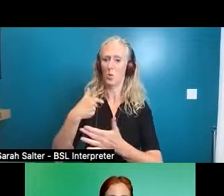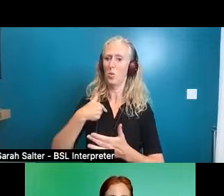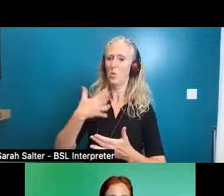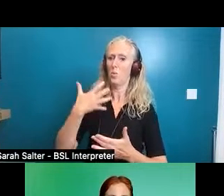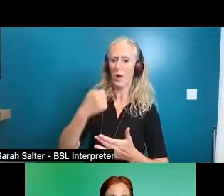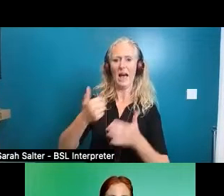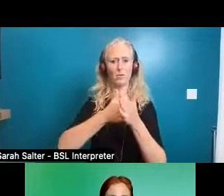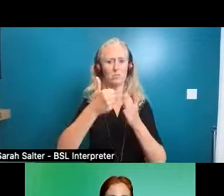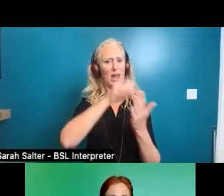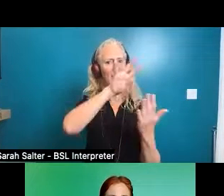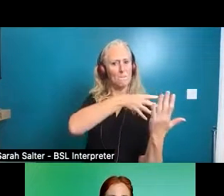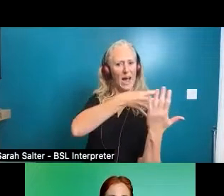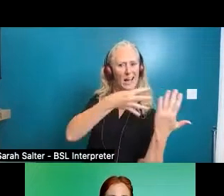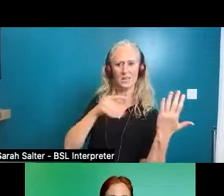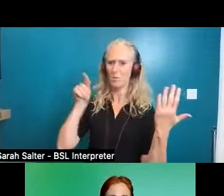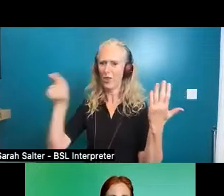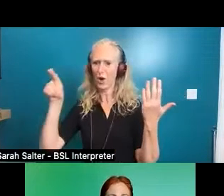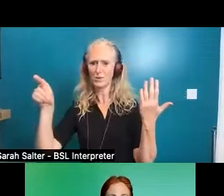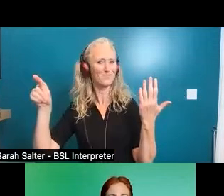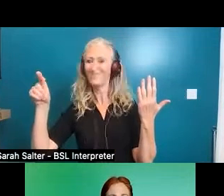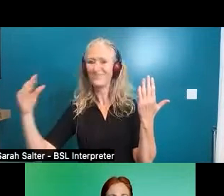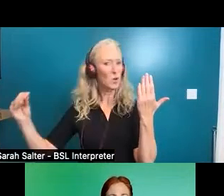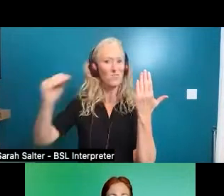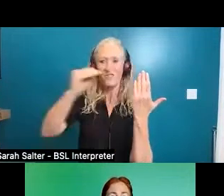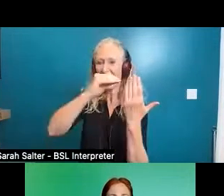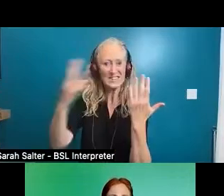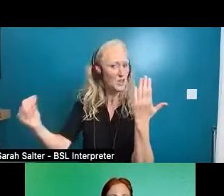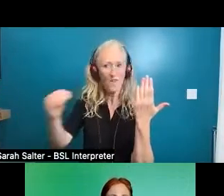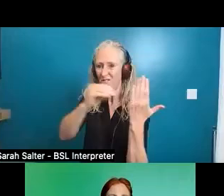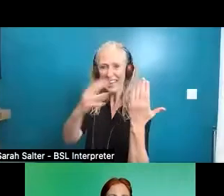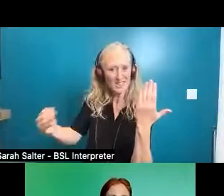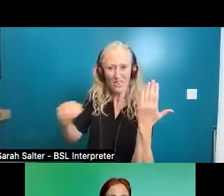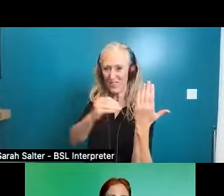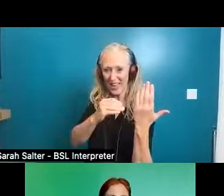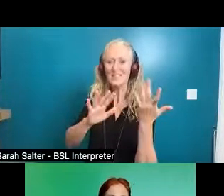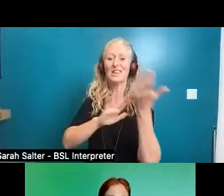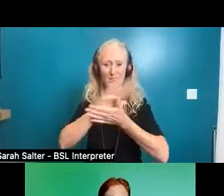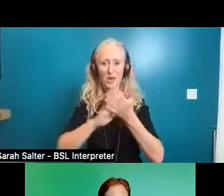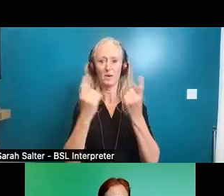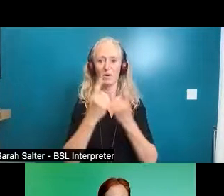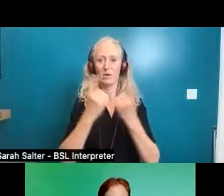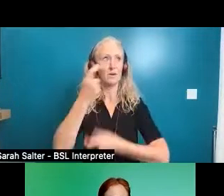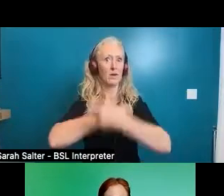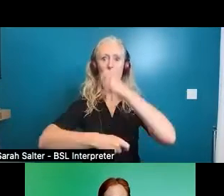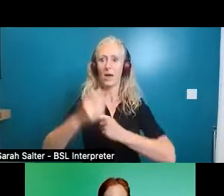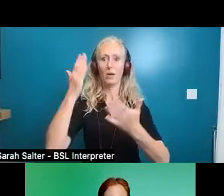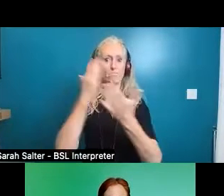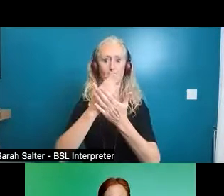network, and I included HARS in that, and therefore it gets a bit more confusing, as you can imagine.